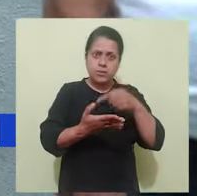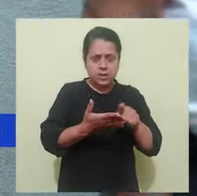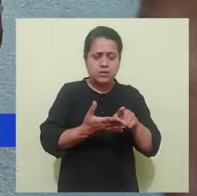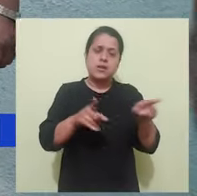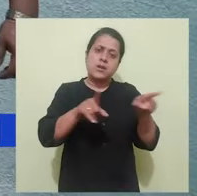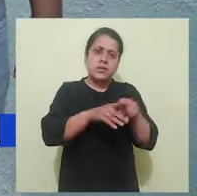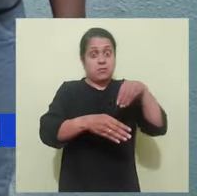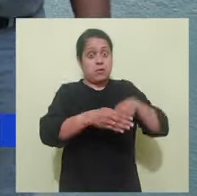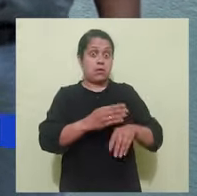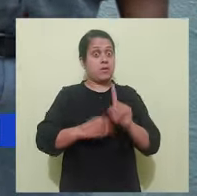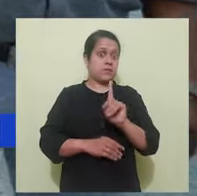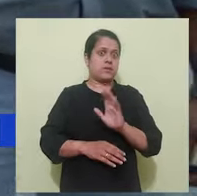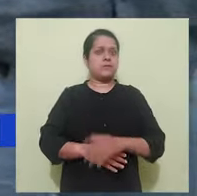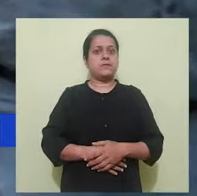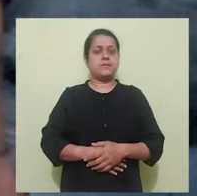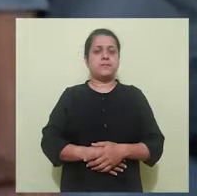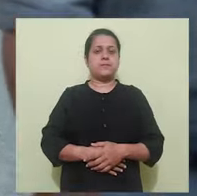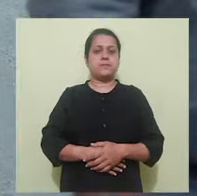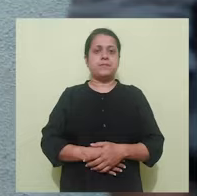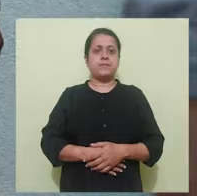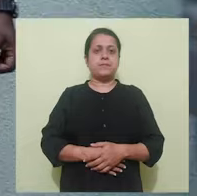notified by the Election Commission.